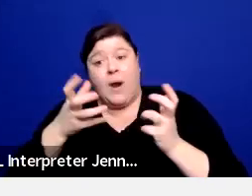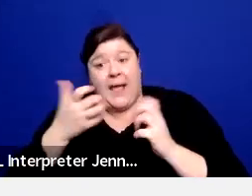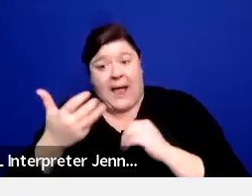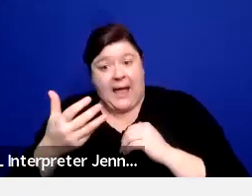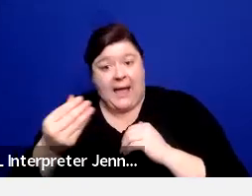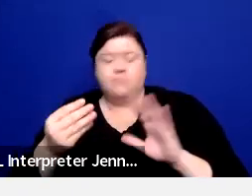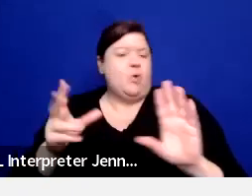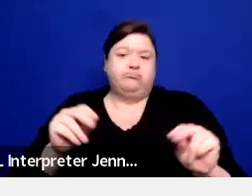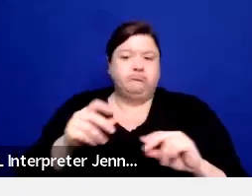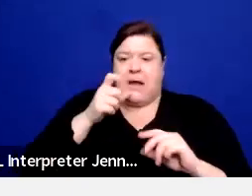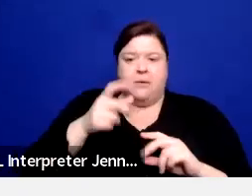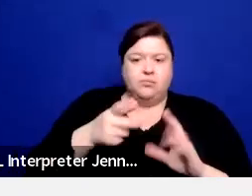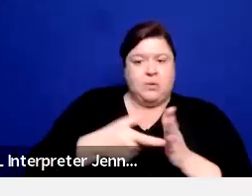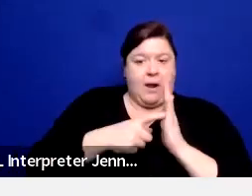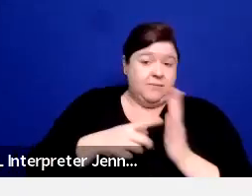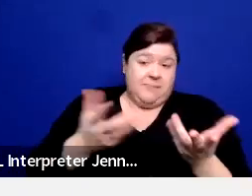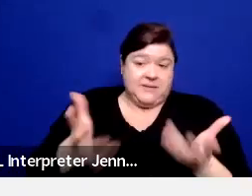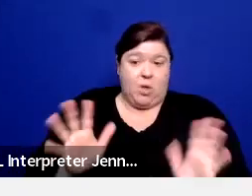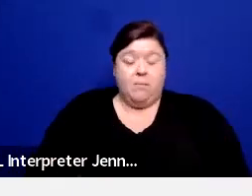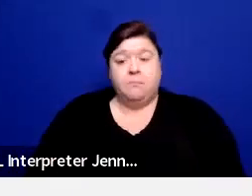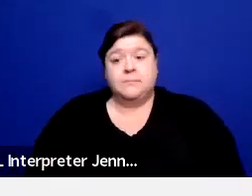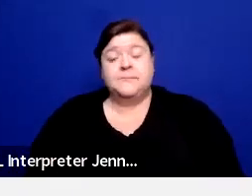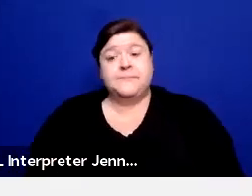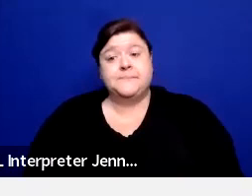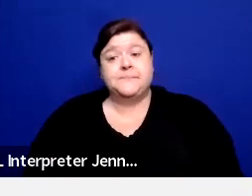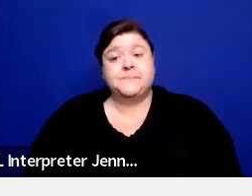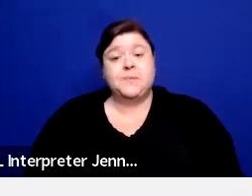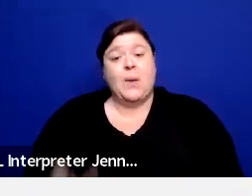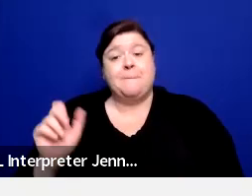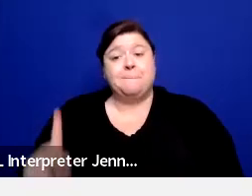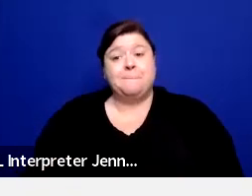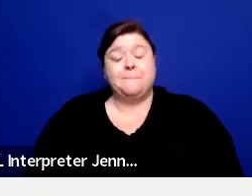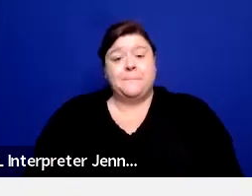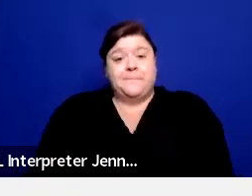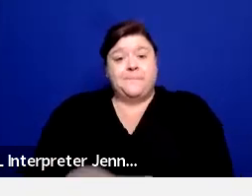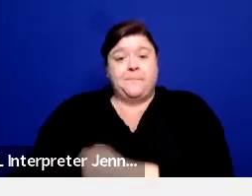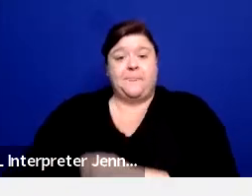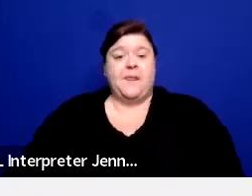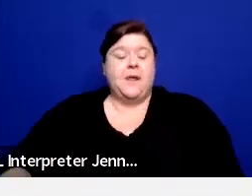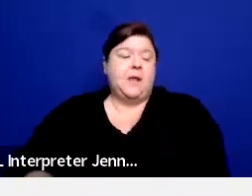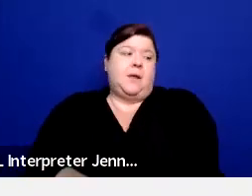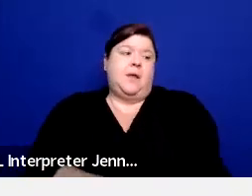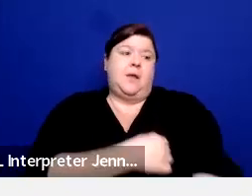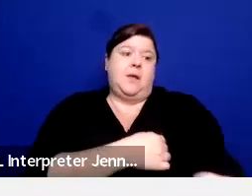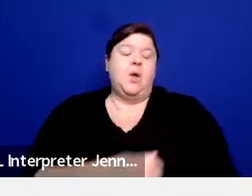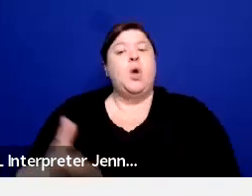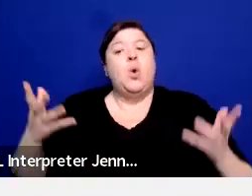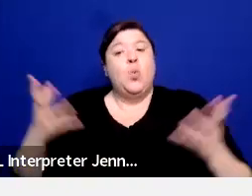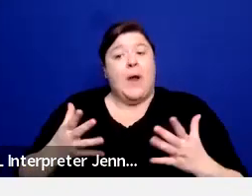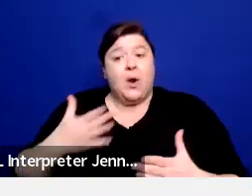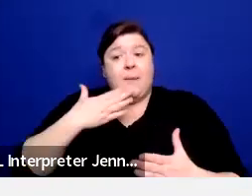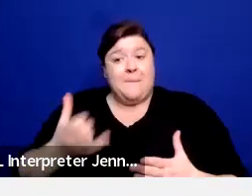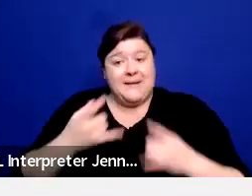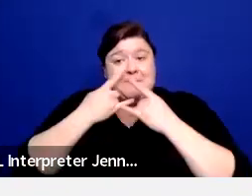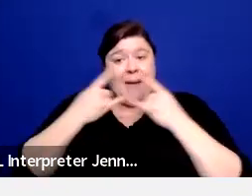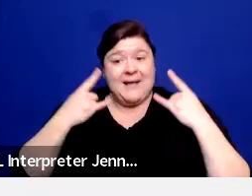yep. Thank you. Okay. What are the best masks for children to be wearing